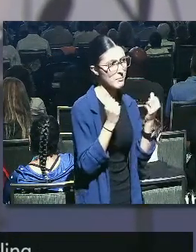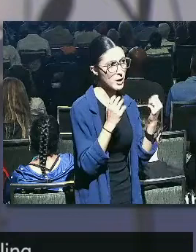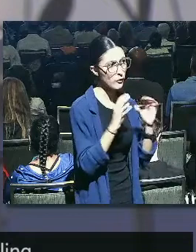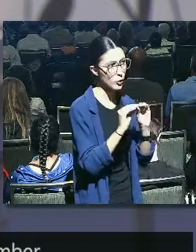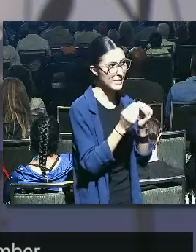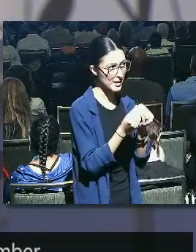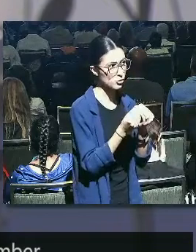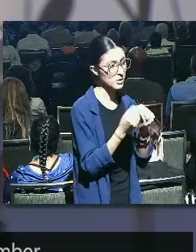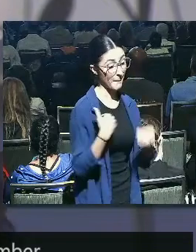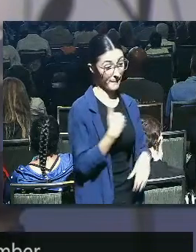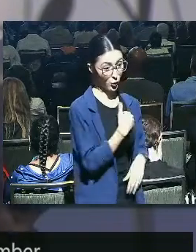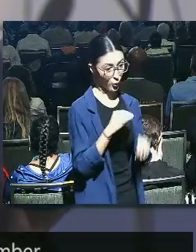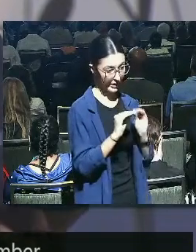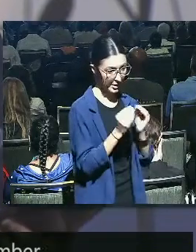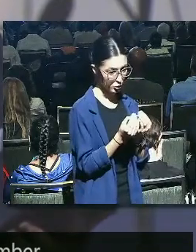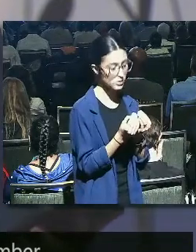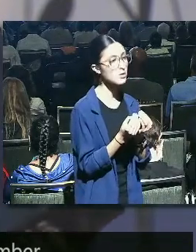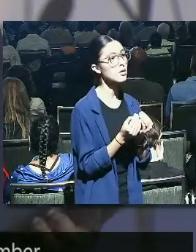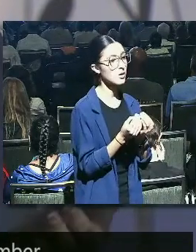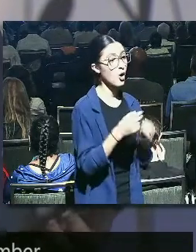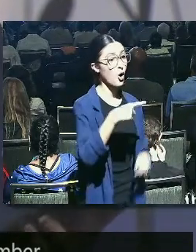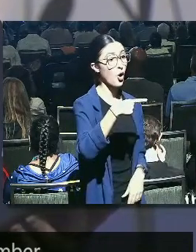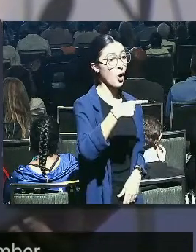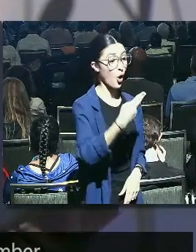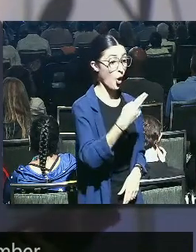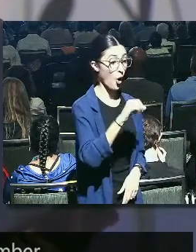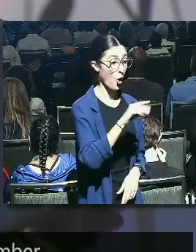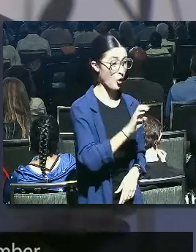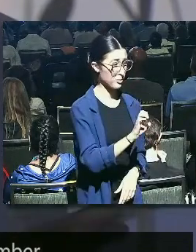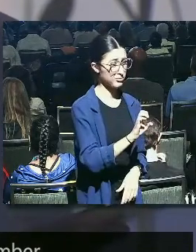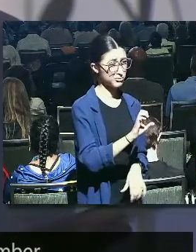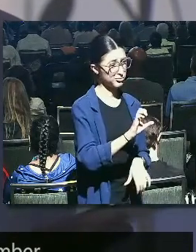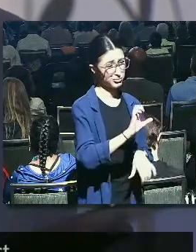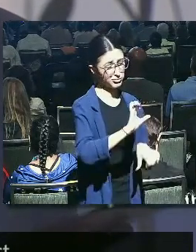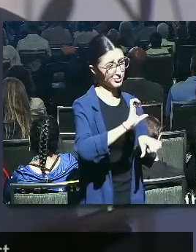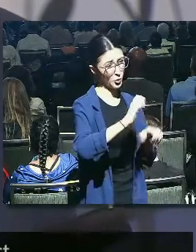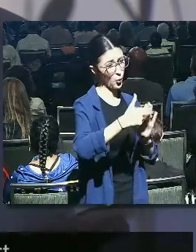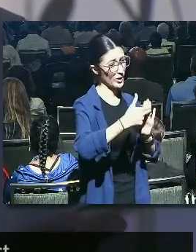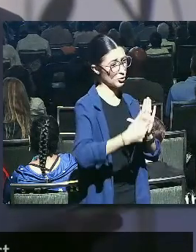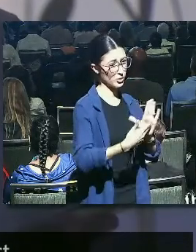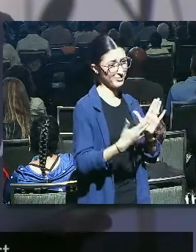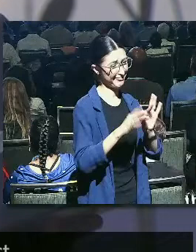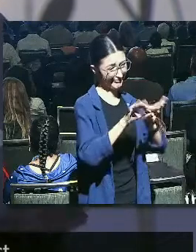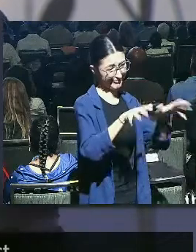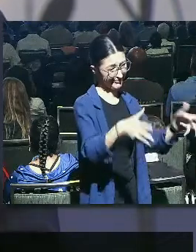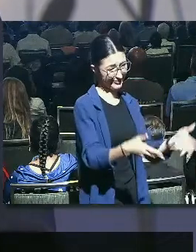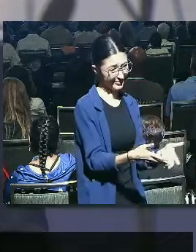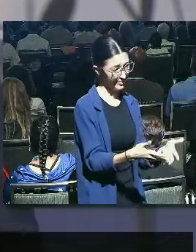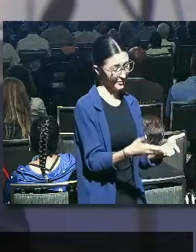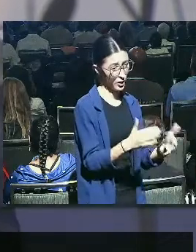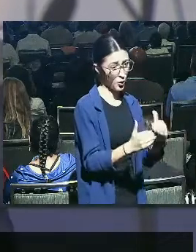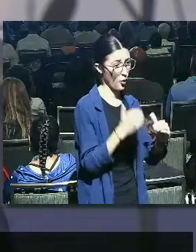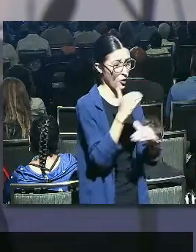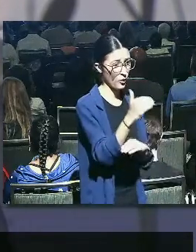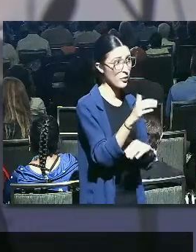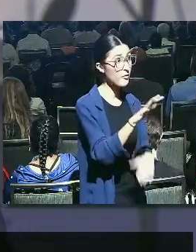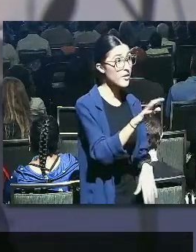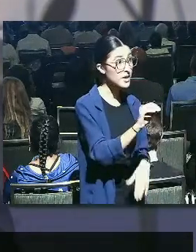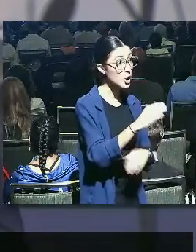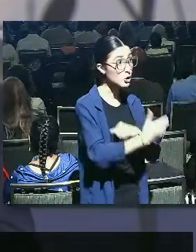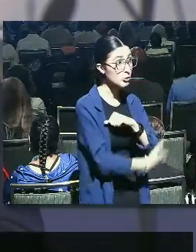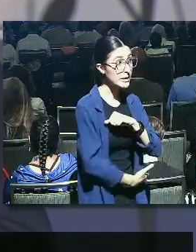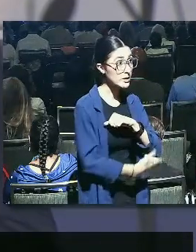Hope Worldwide's registered in almost maybe over 50 countries. And during a pandemic year